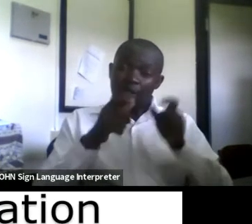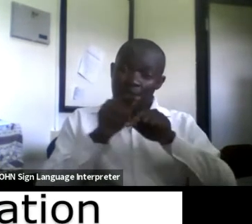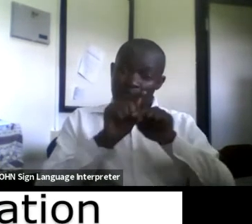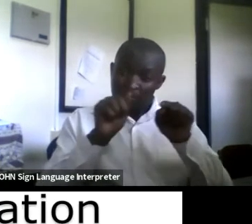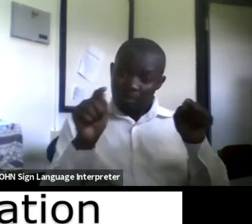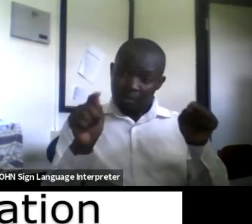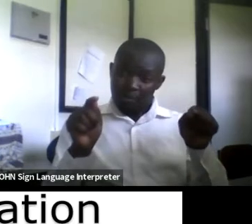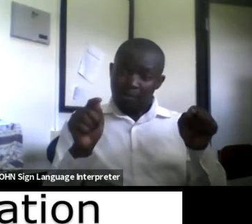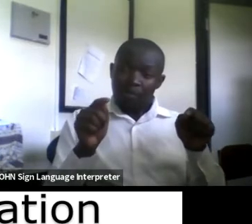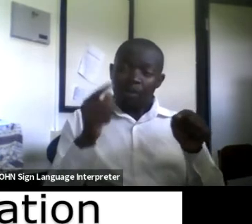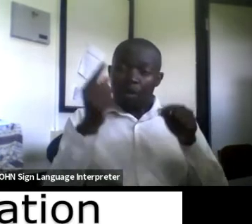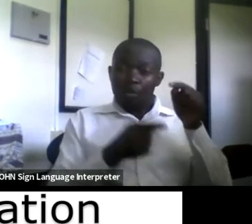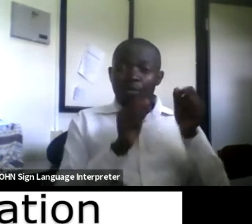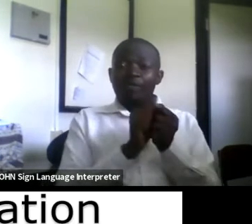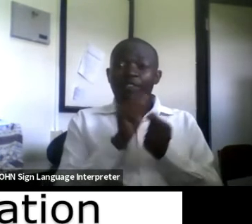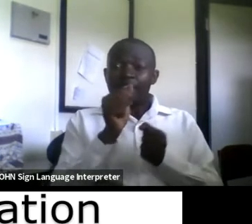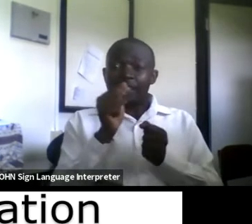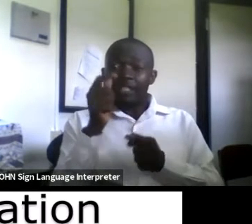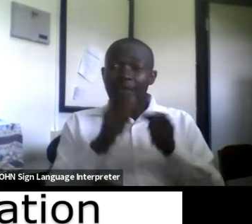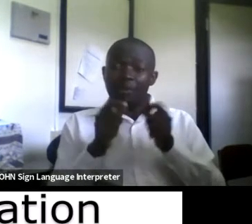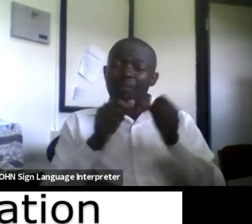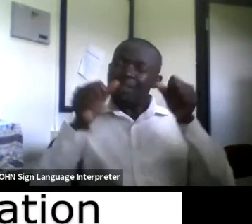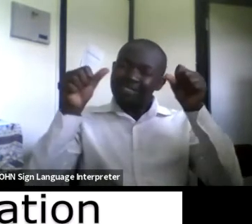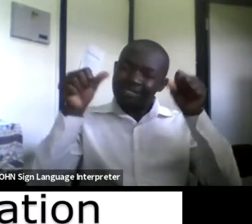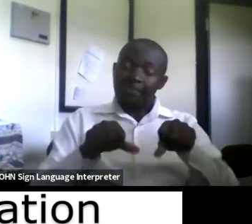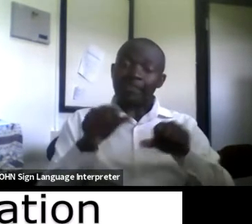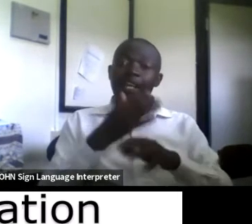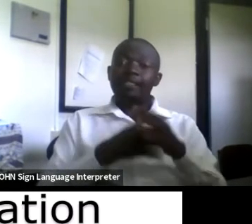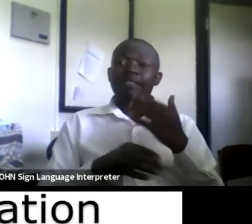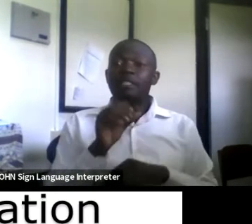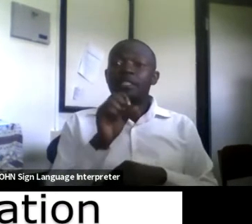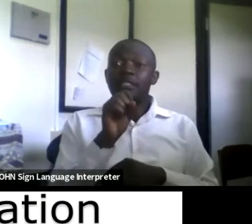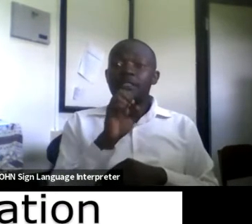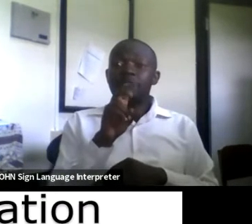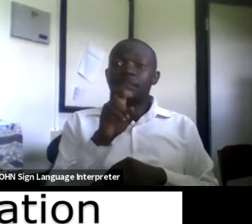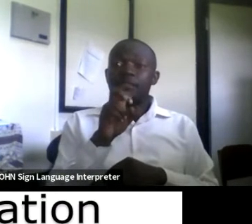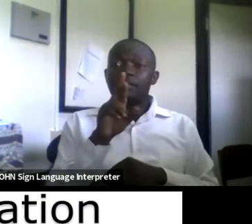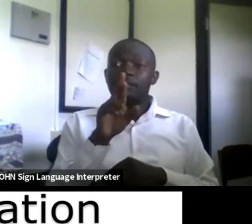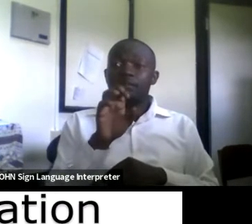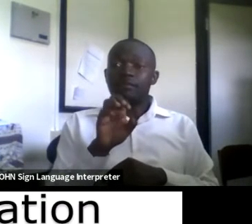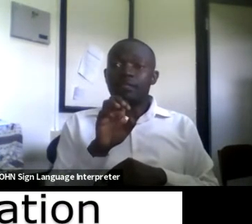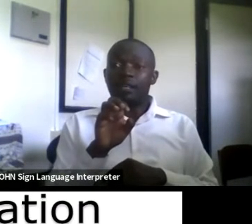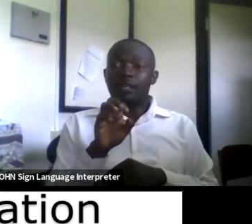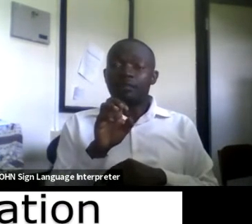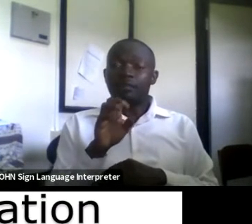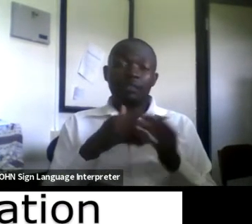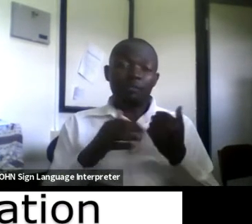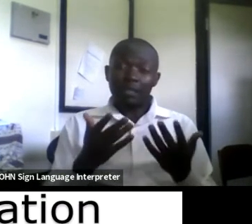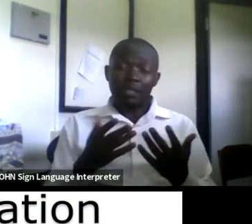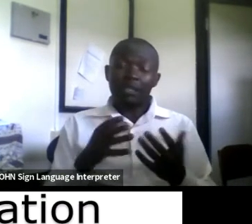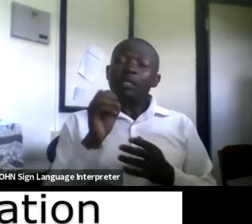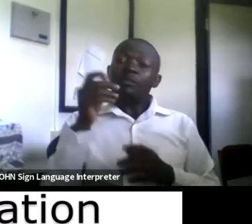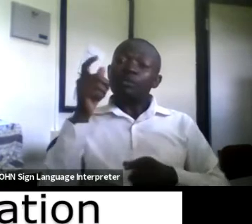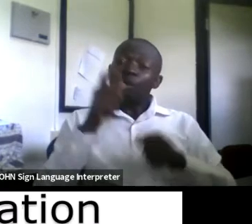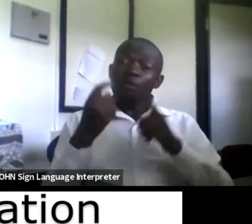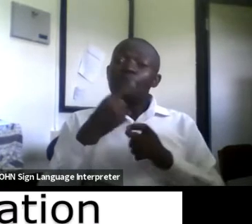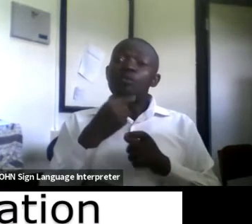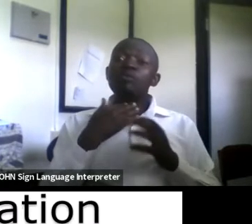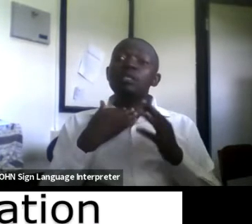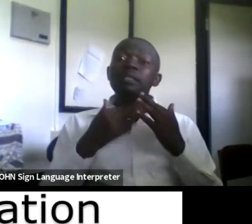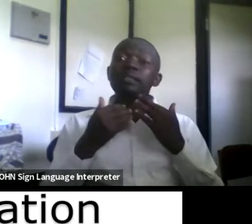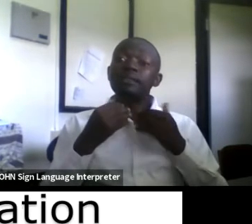the 15% are people with very severe disabilities. So people who need it, majority